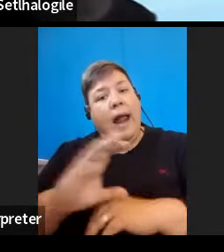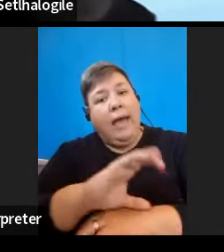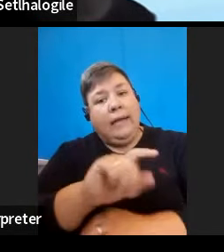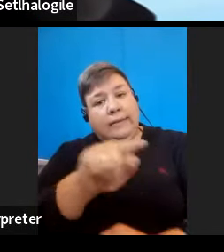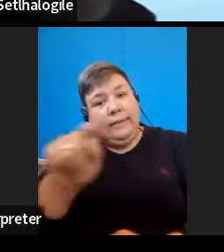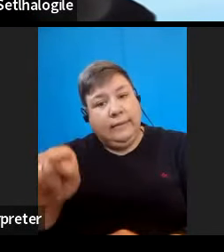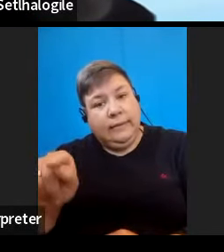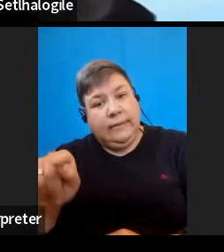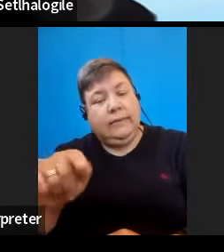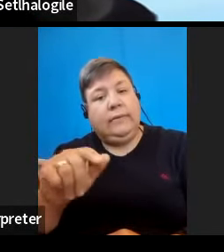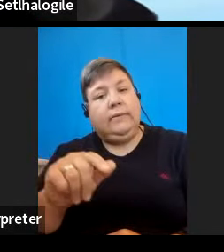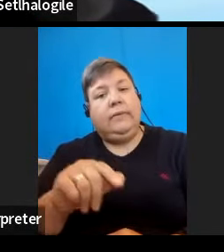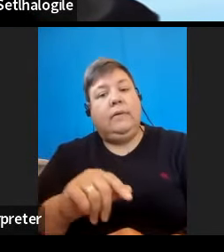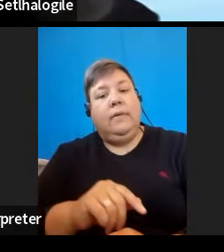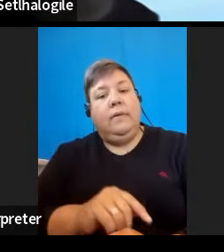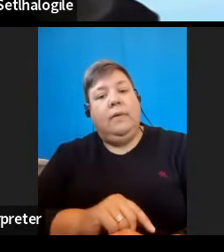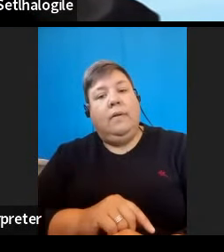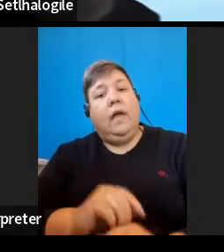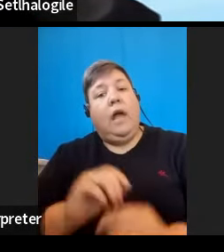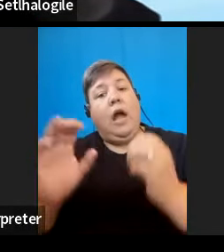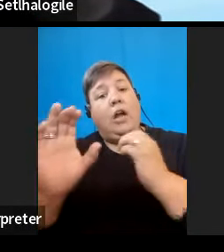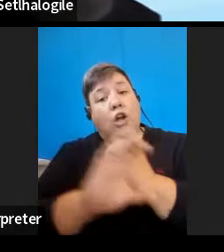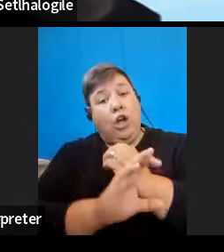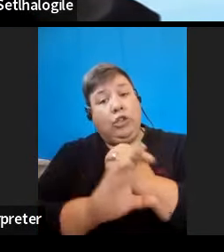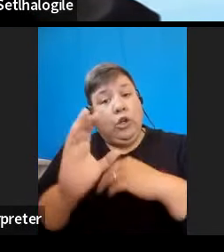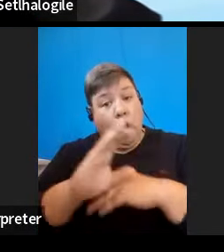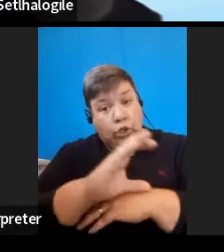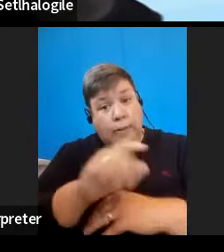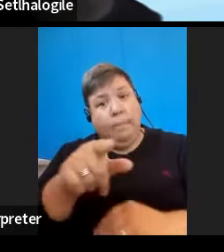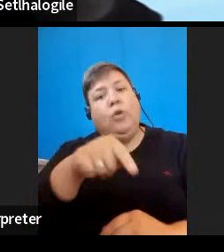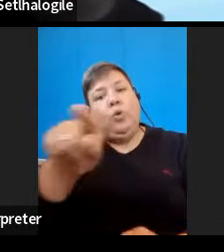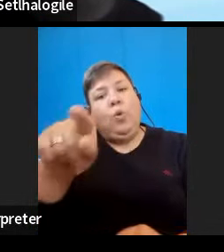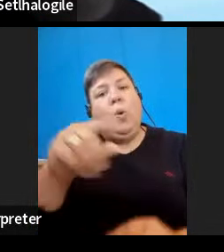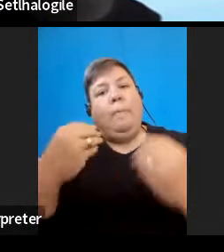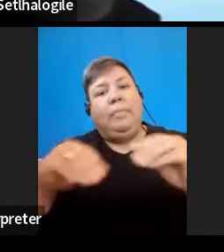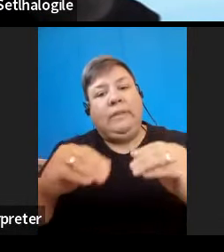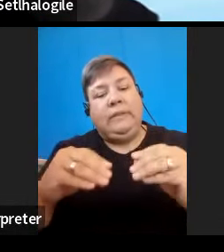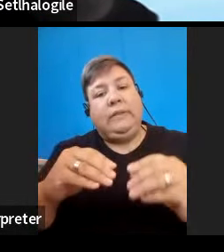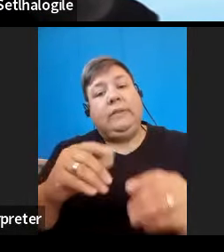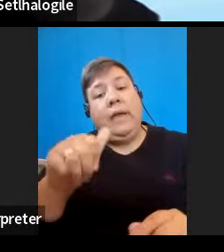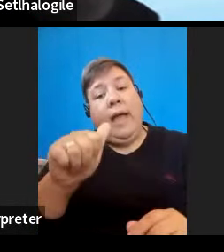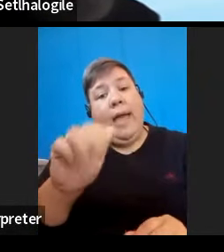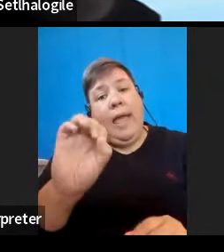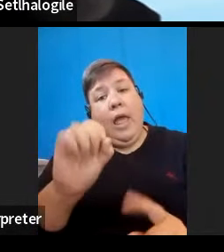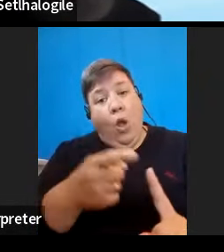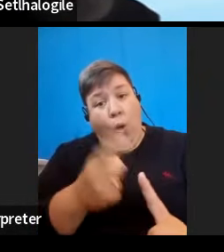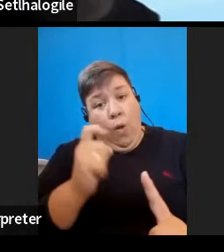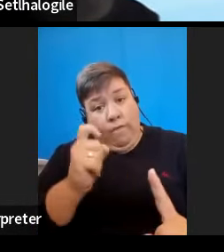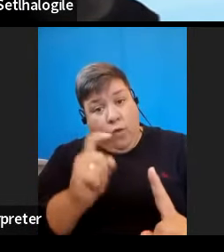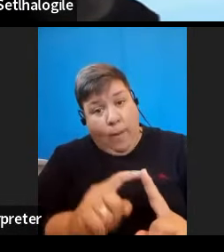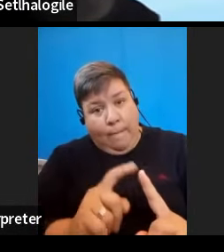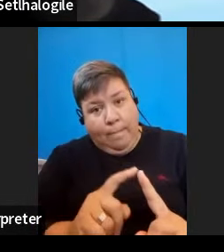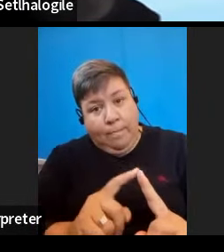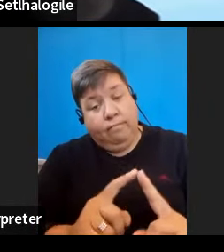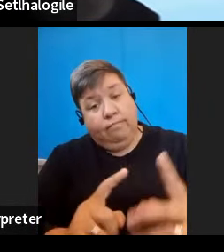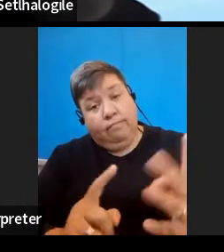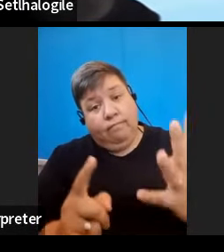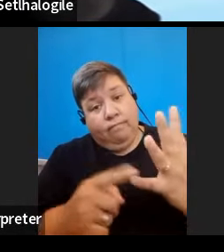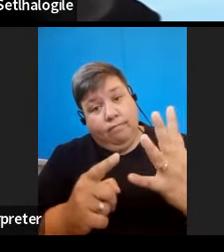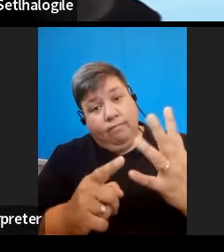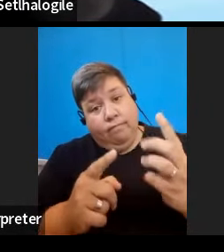Africa. Customs to business, which is what AEO is coming from, all right? Then the third one is customs to